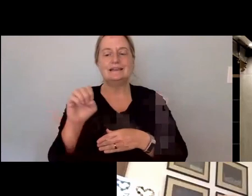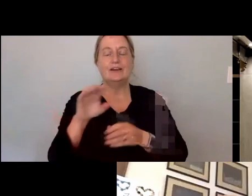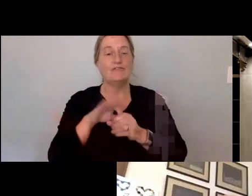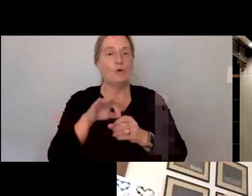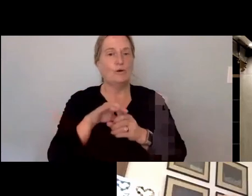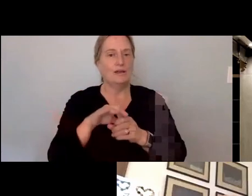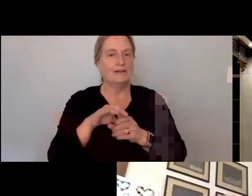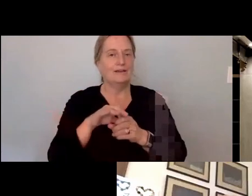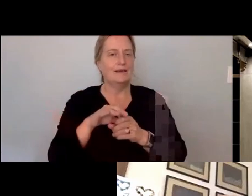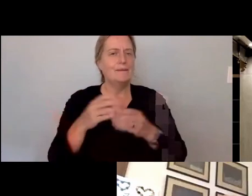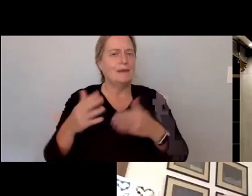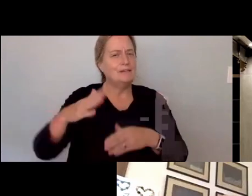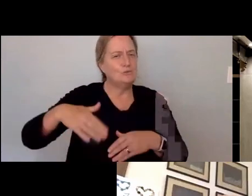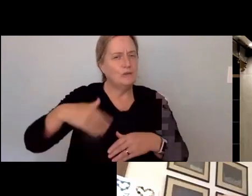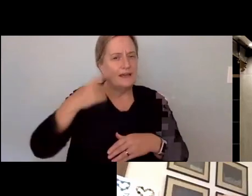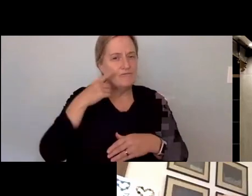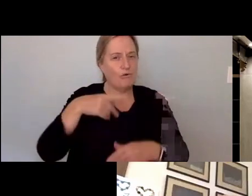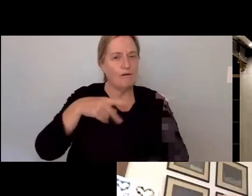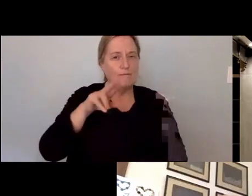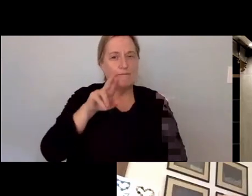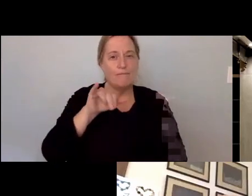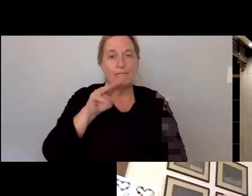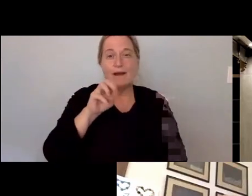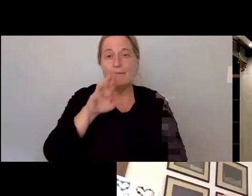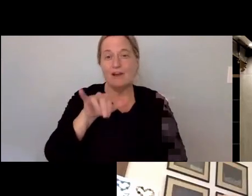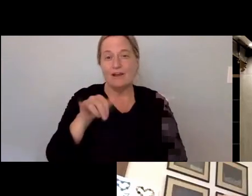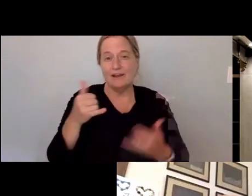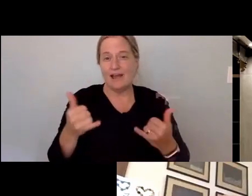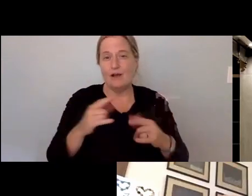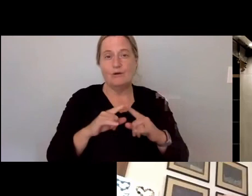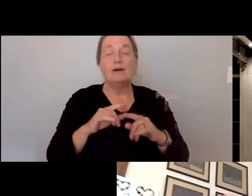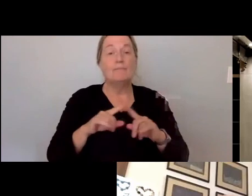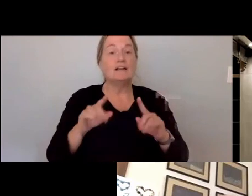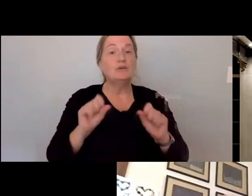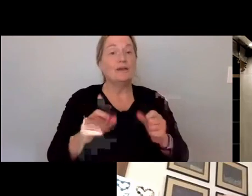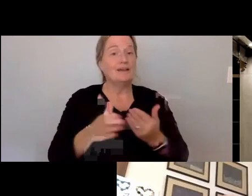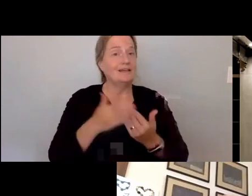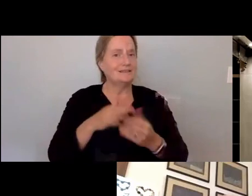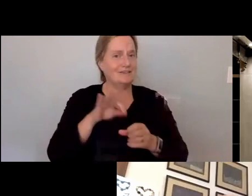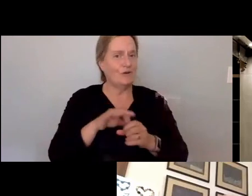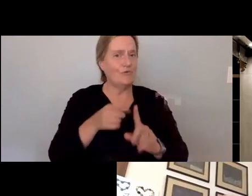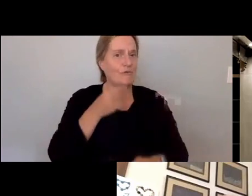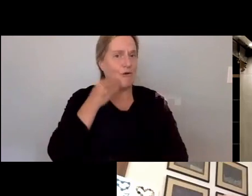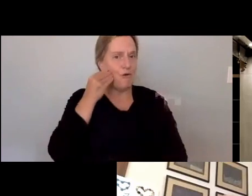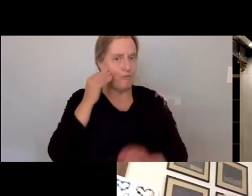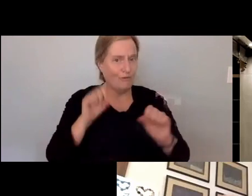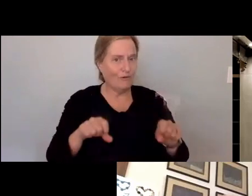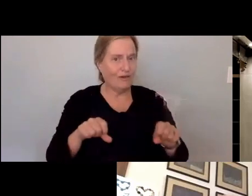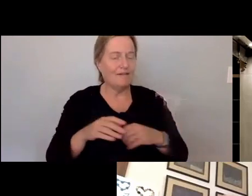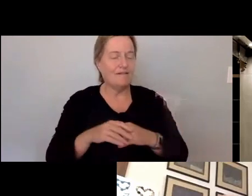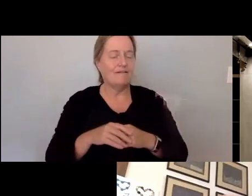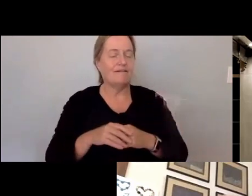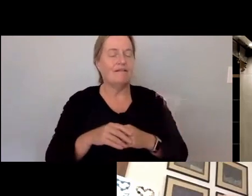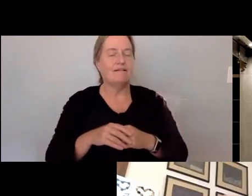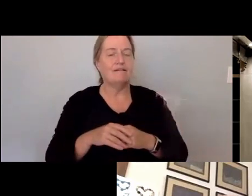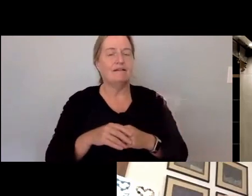But you can easily vote from your home. And I think voting is such an important thing. I think it's okay if people have